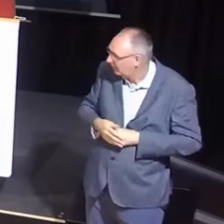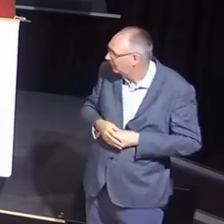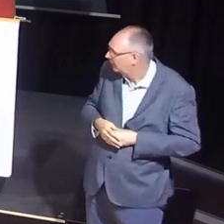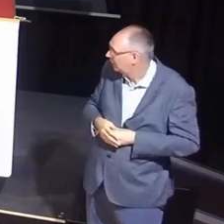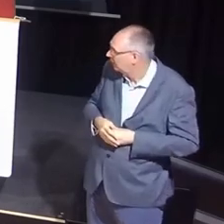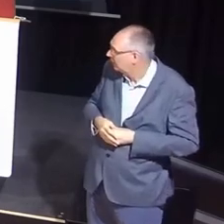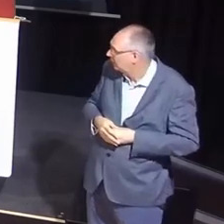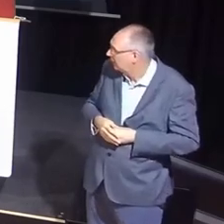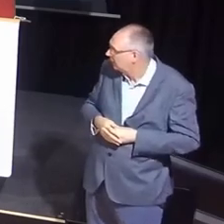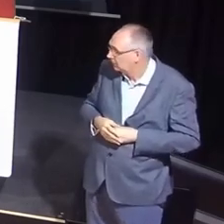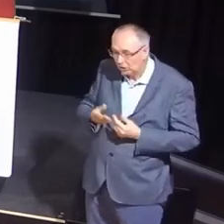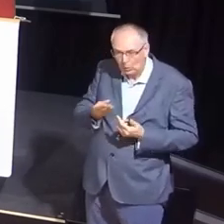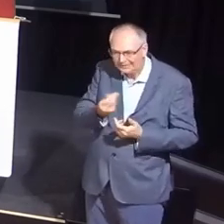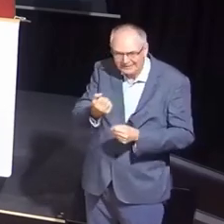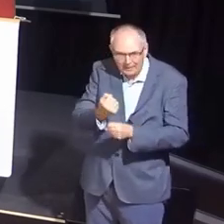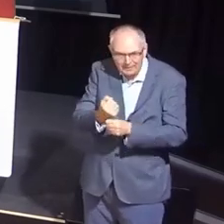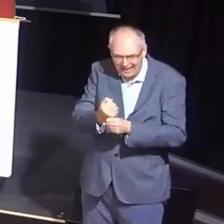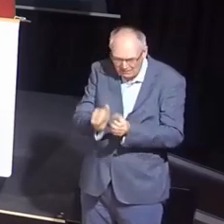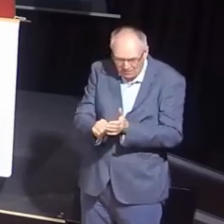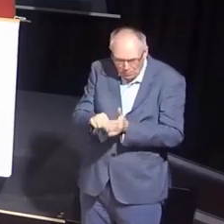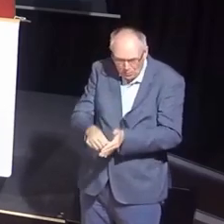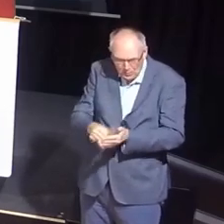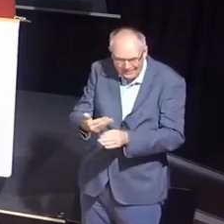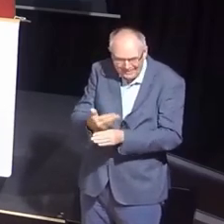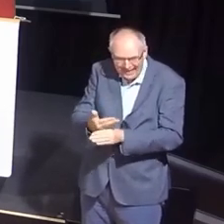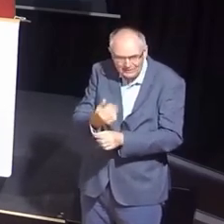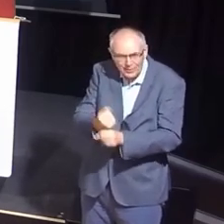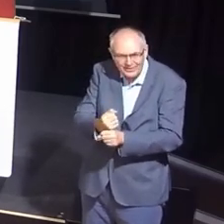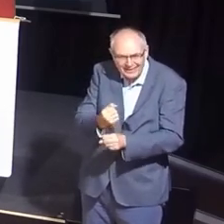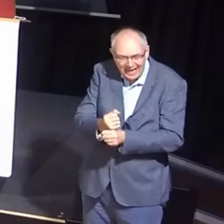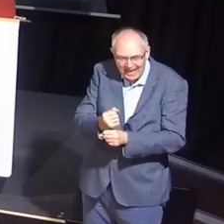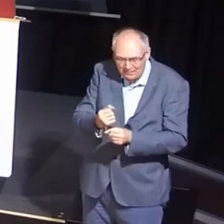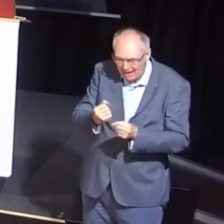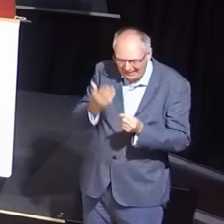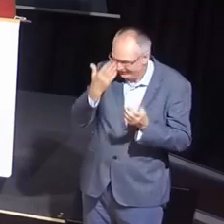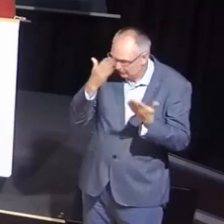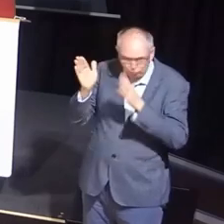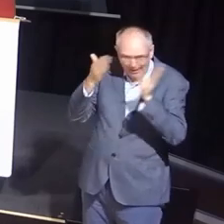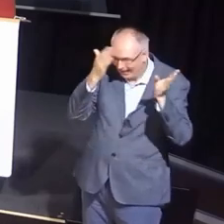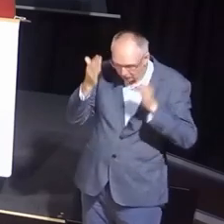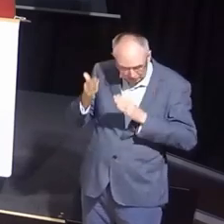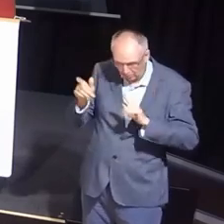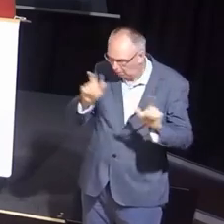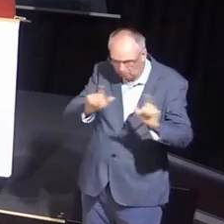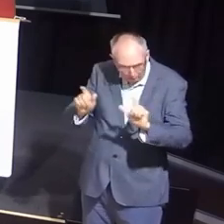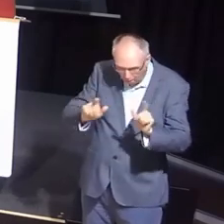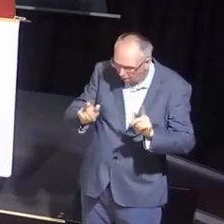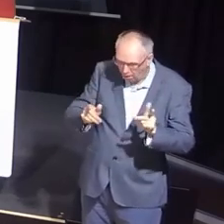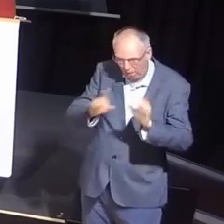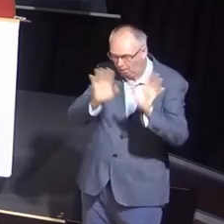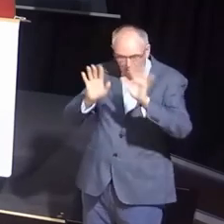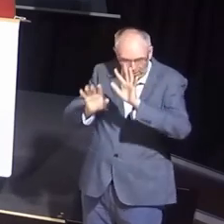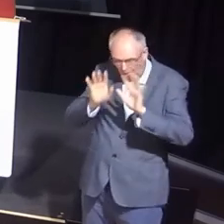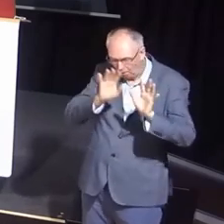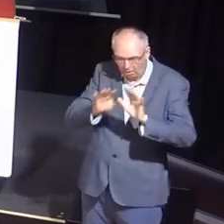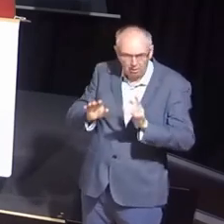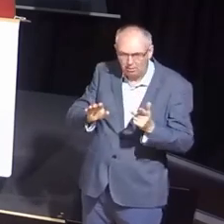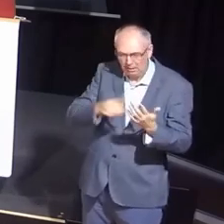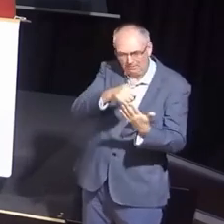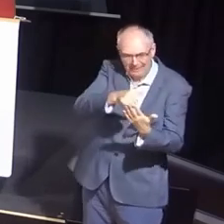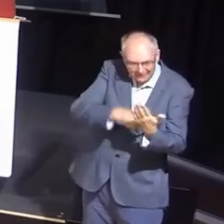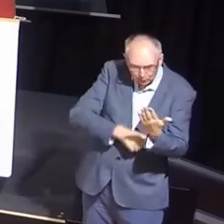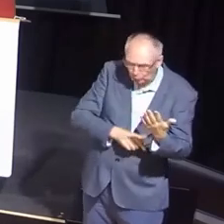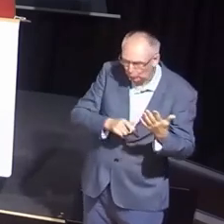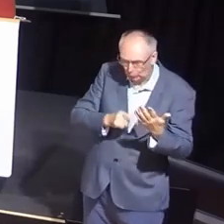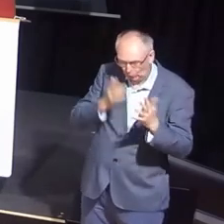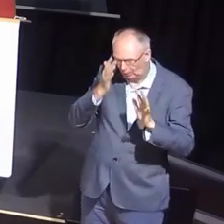with a particularly really tricky task, actually all the distractions, whether that's color, notifications, people joining the game, online menus,